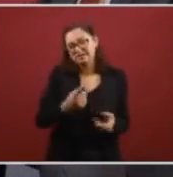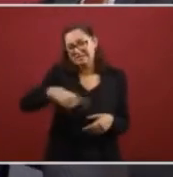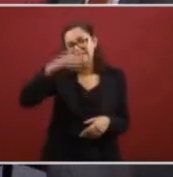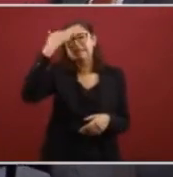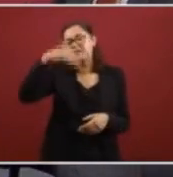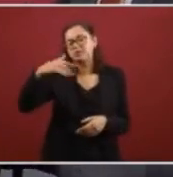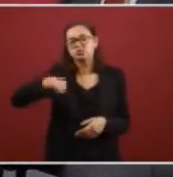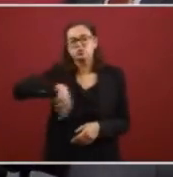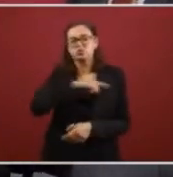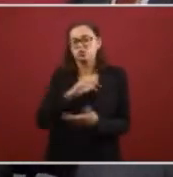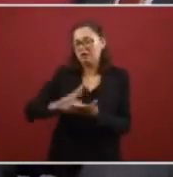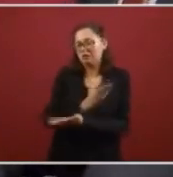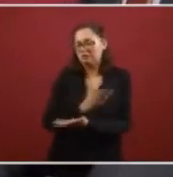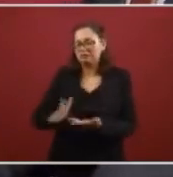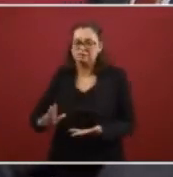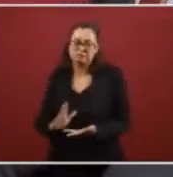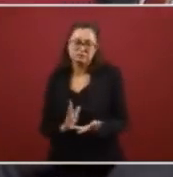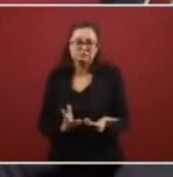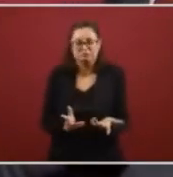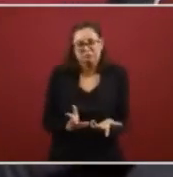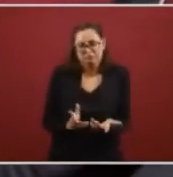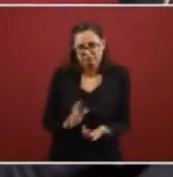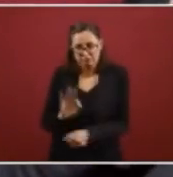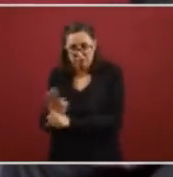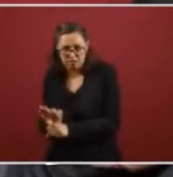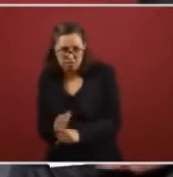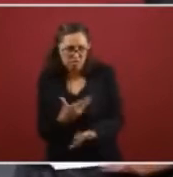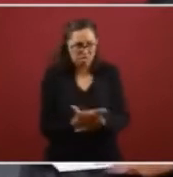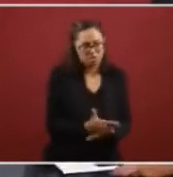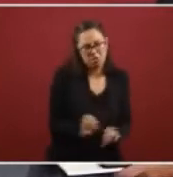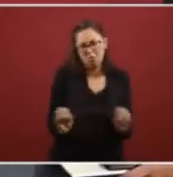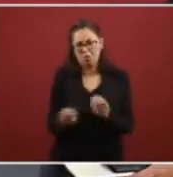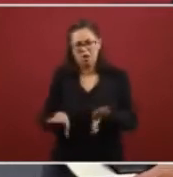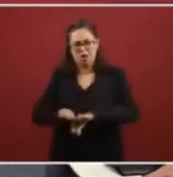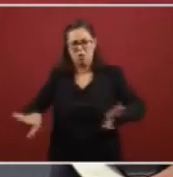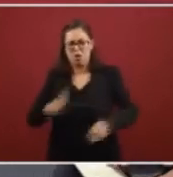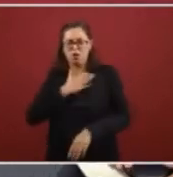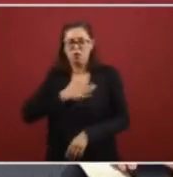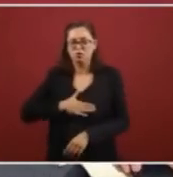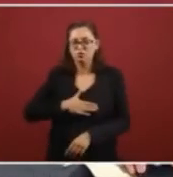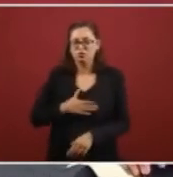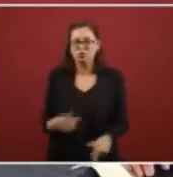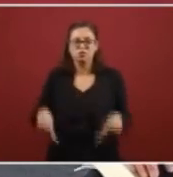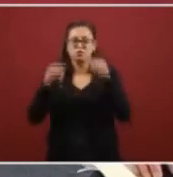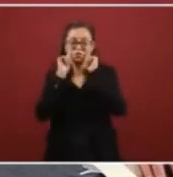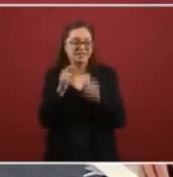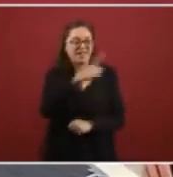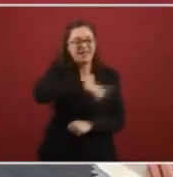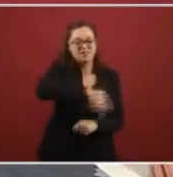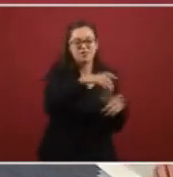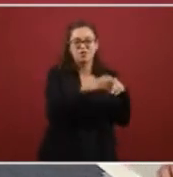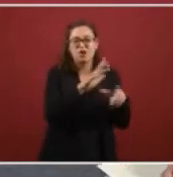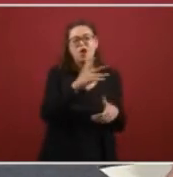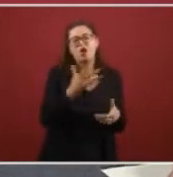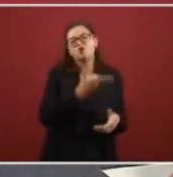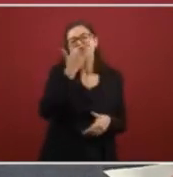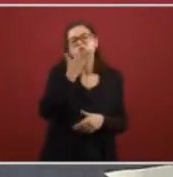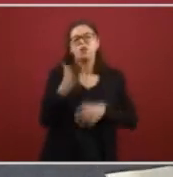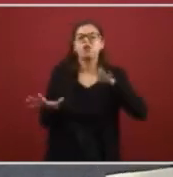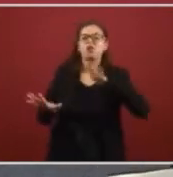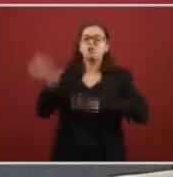that we're not factious, that they're doing their role of